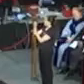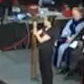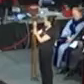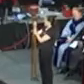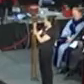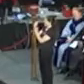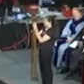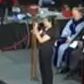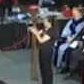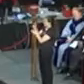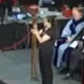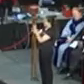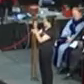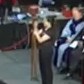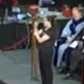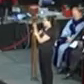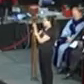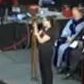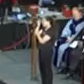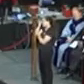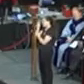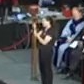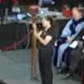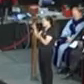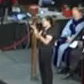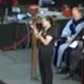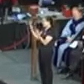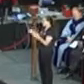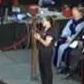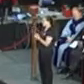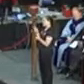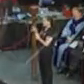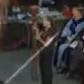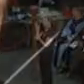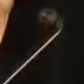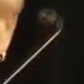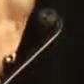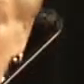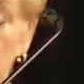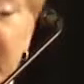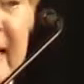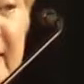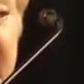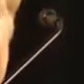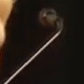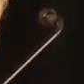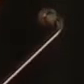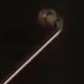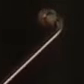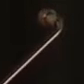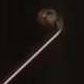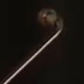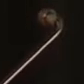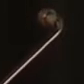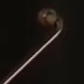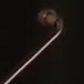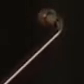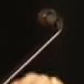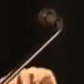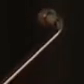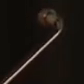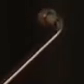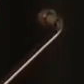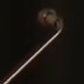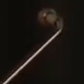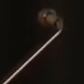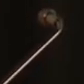you need to know. But I went with a guide, a cook, and 10 porters. Now, ladies, it